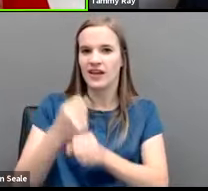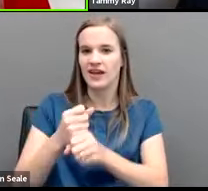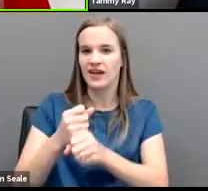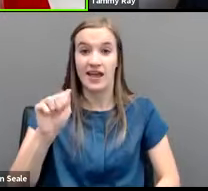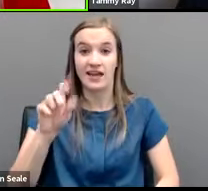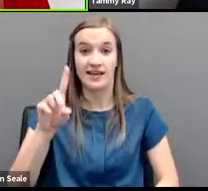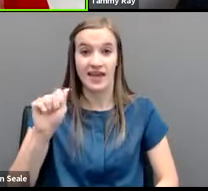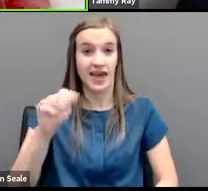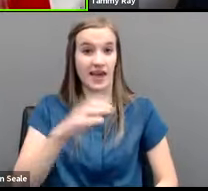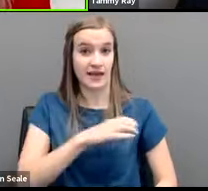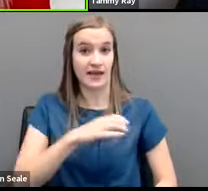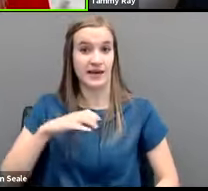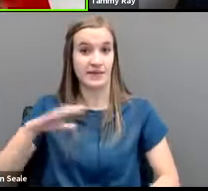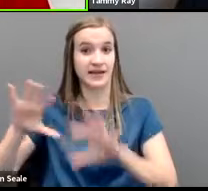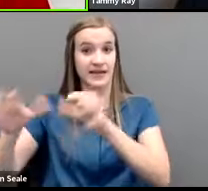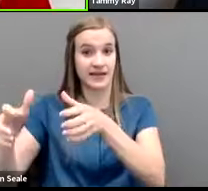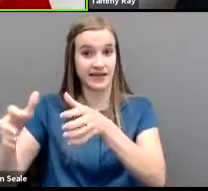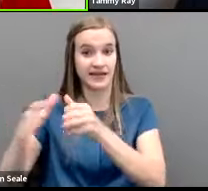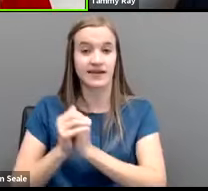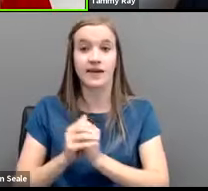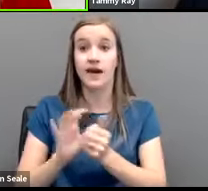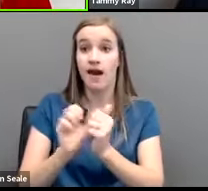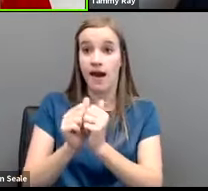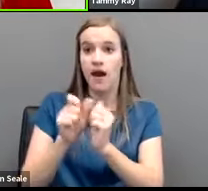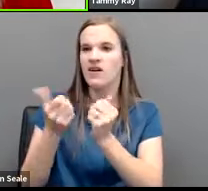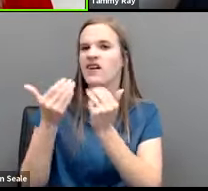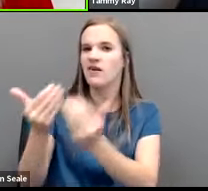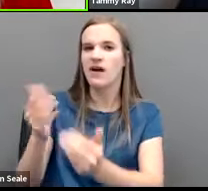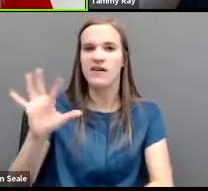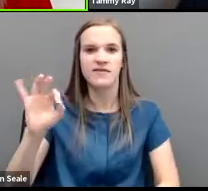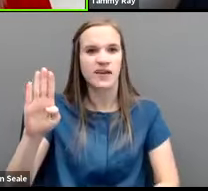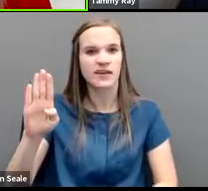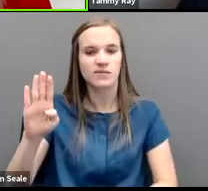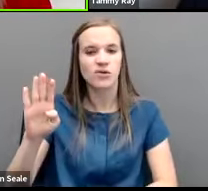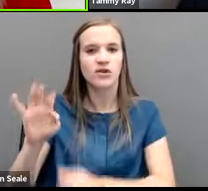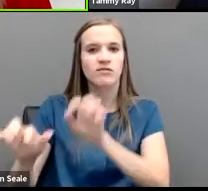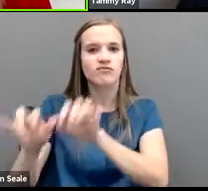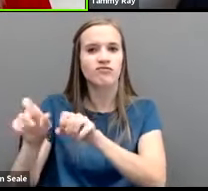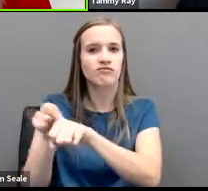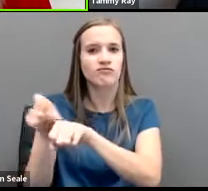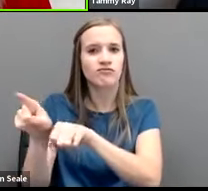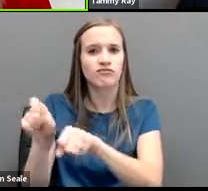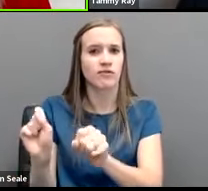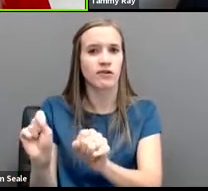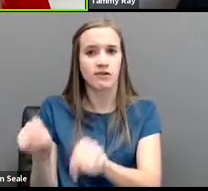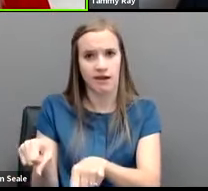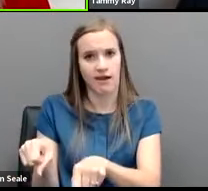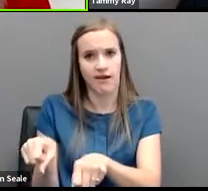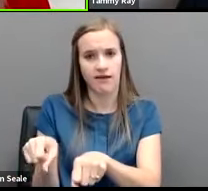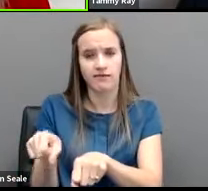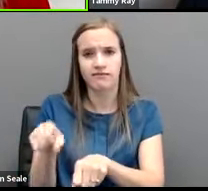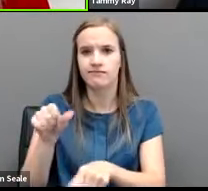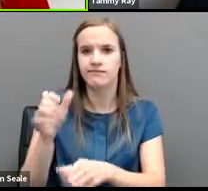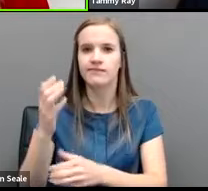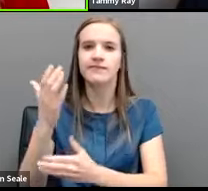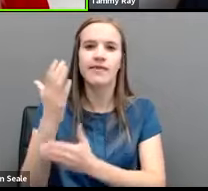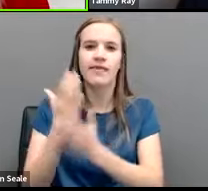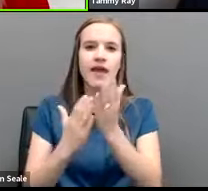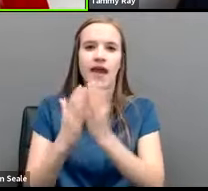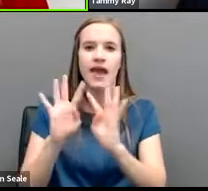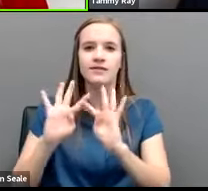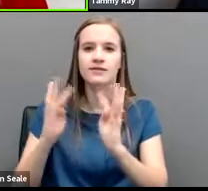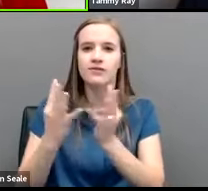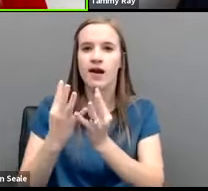committee. Either you can do it on Facebook, if that's where you're on here, with the Hands Around the Capitol Facebook page, but reach out to us.